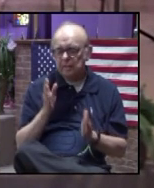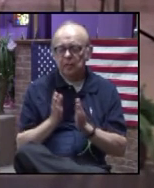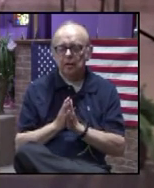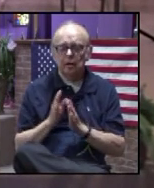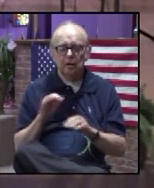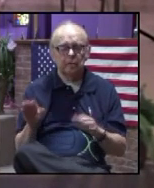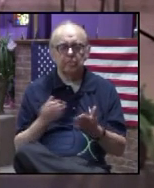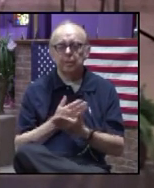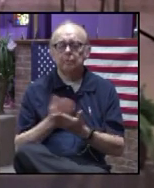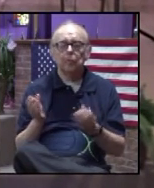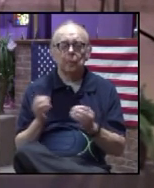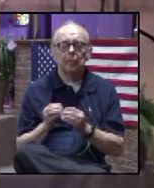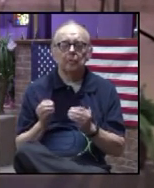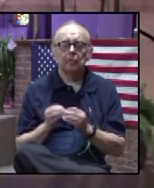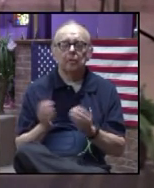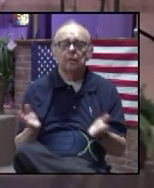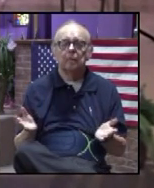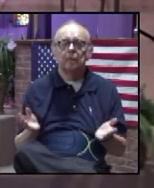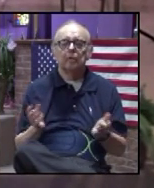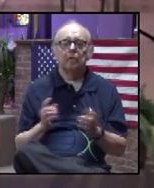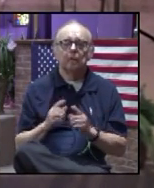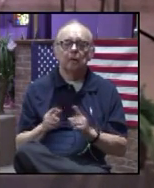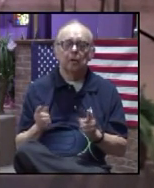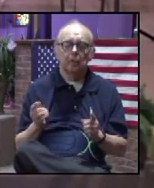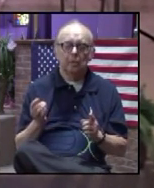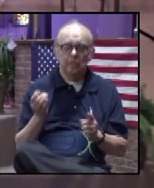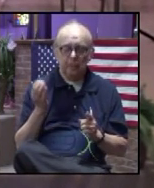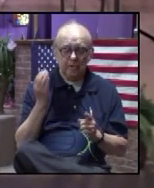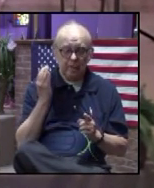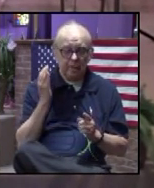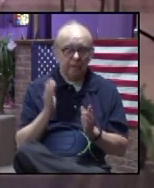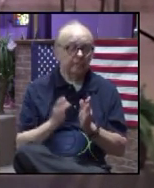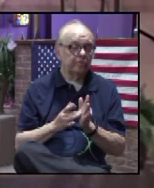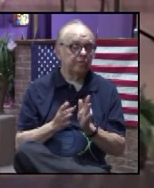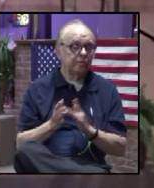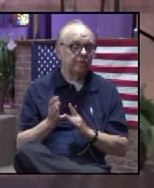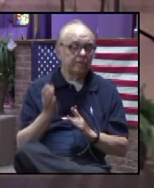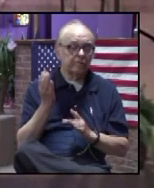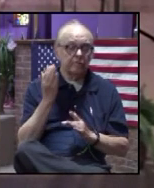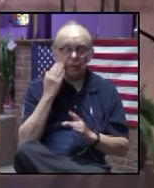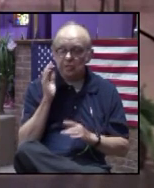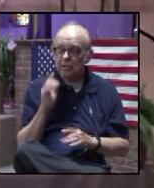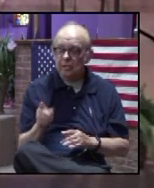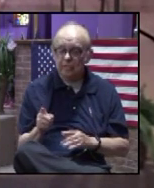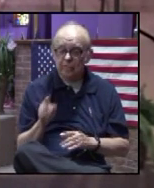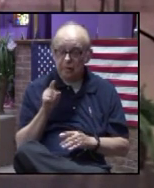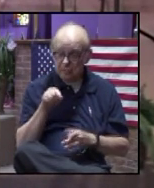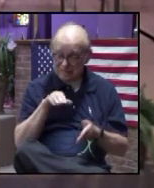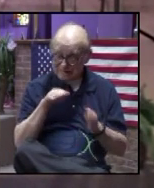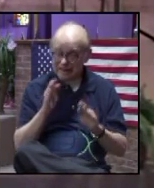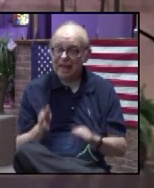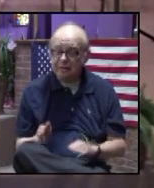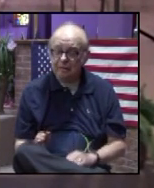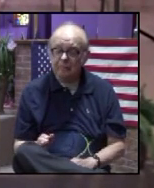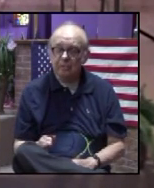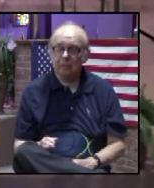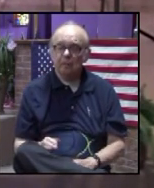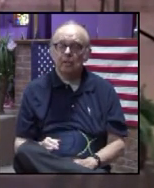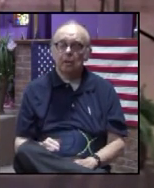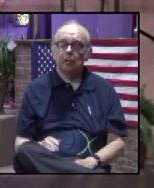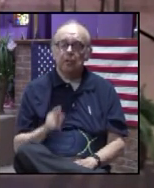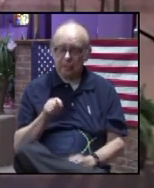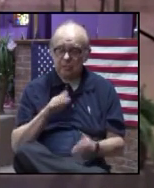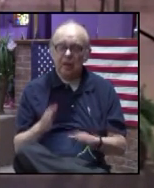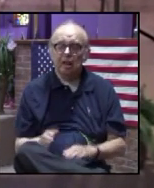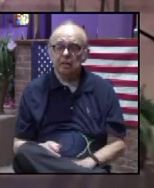and do everything else. But if Jesus doesn't know you, you're dead. You're